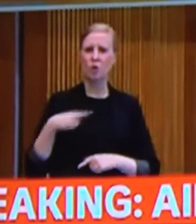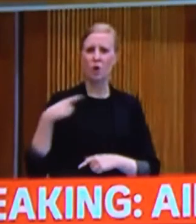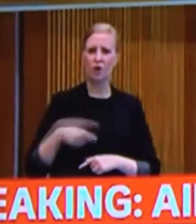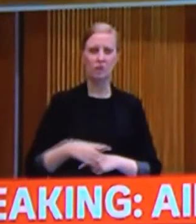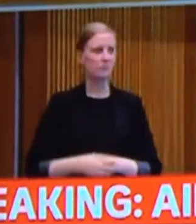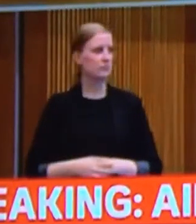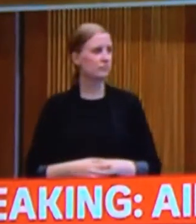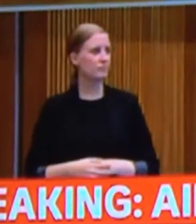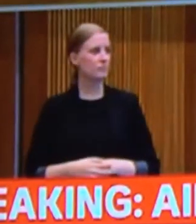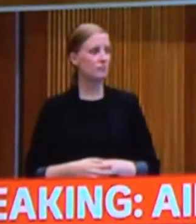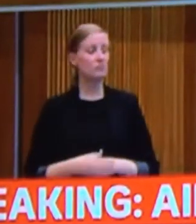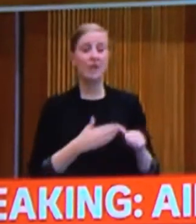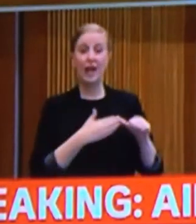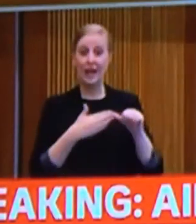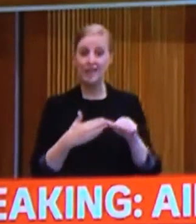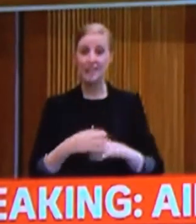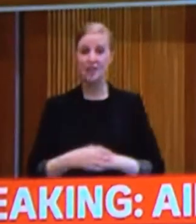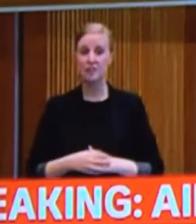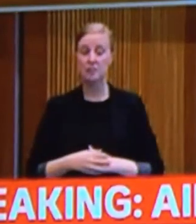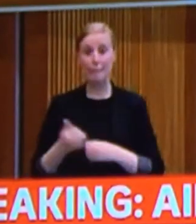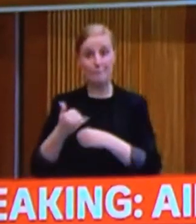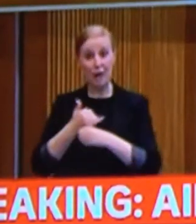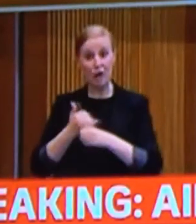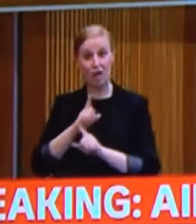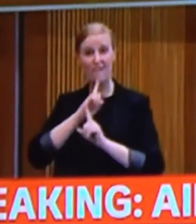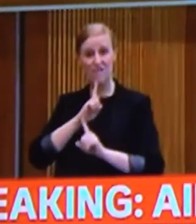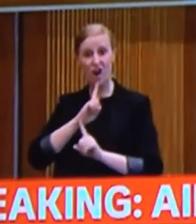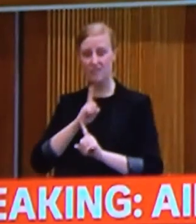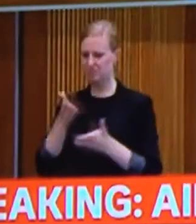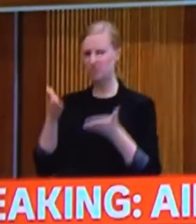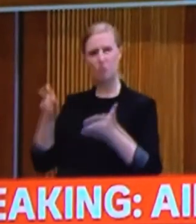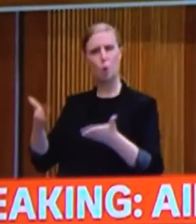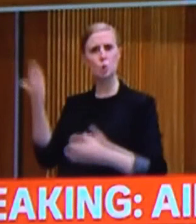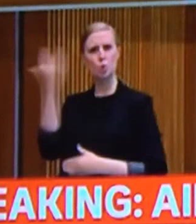on schools. It's where possible, we are encouraging